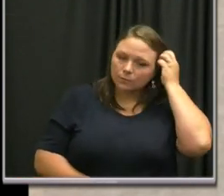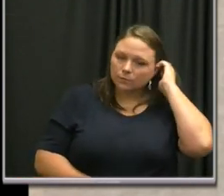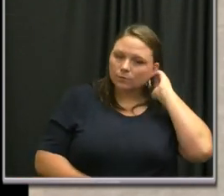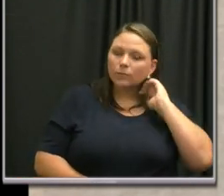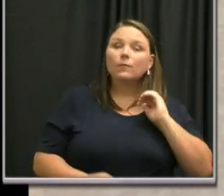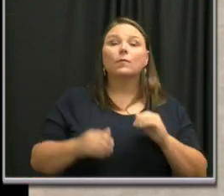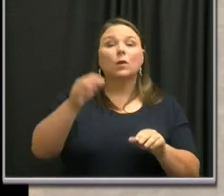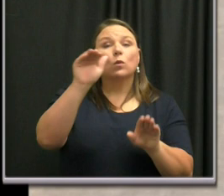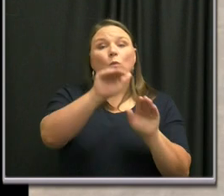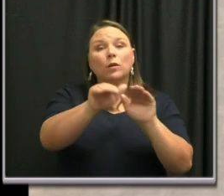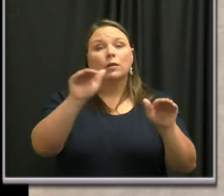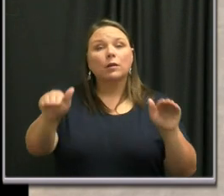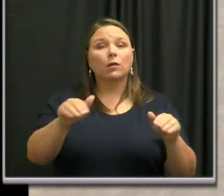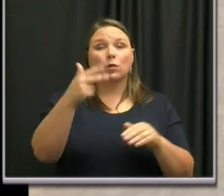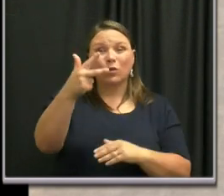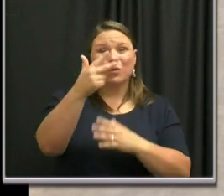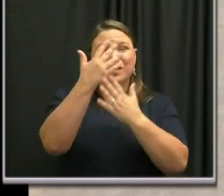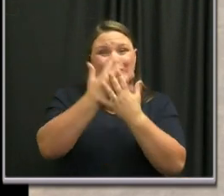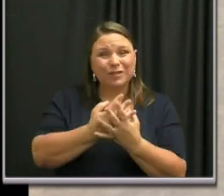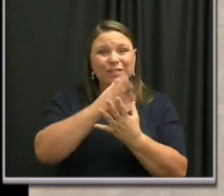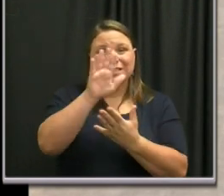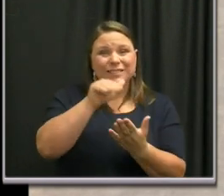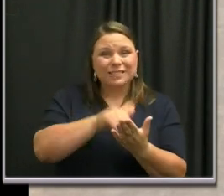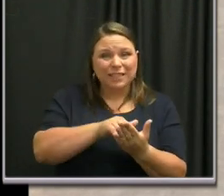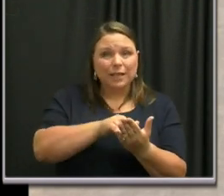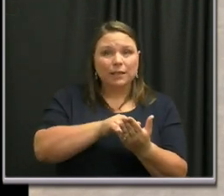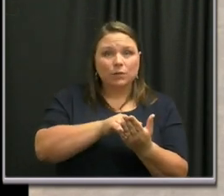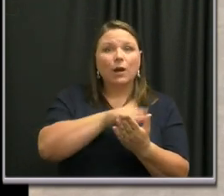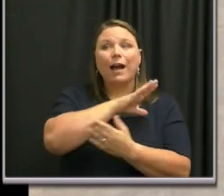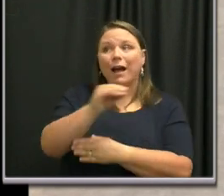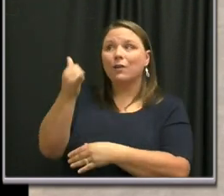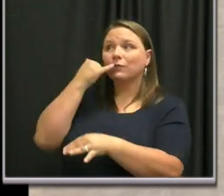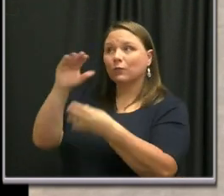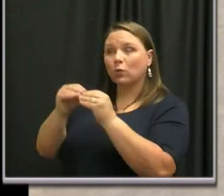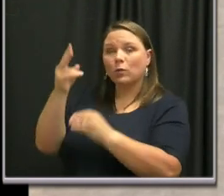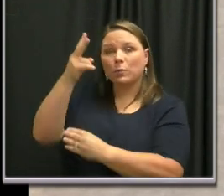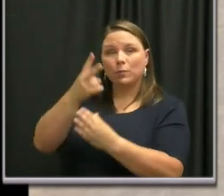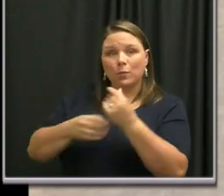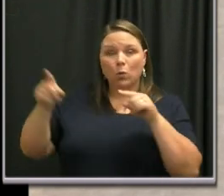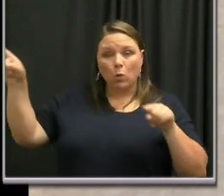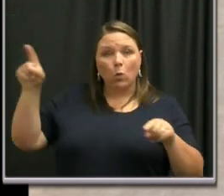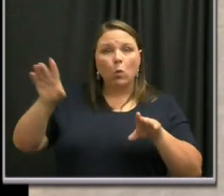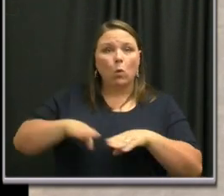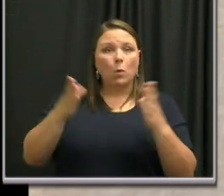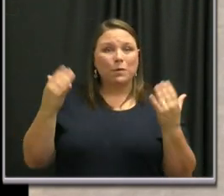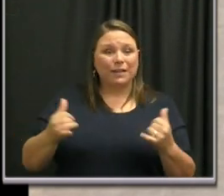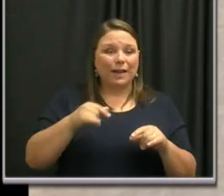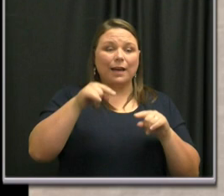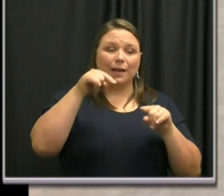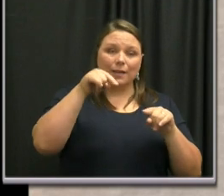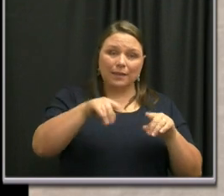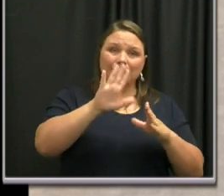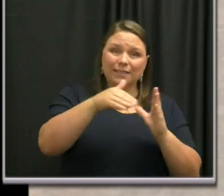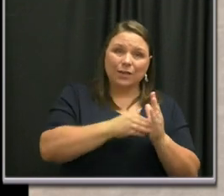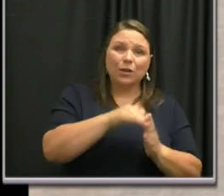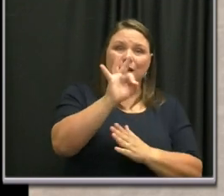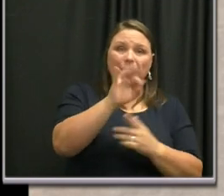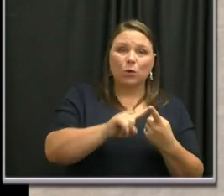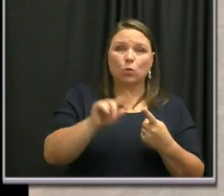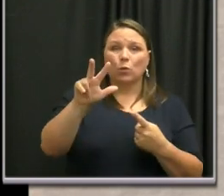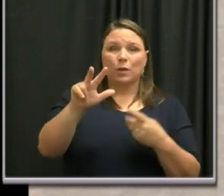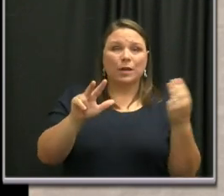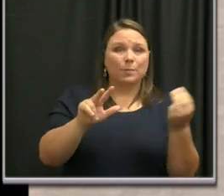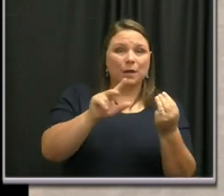community assessment centers and our assessment hotline is open today. These centers are open from 9 a.m. to 3 p.m. Monday through